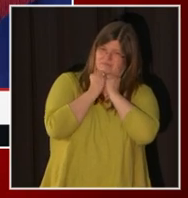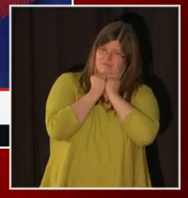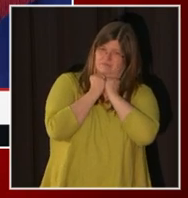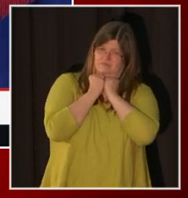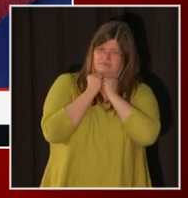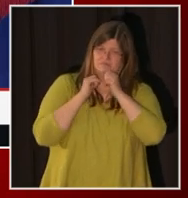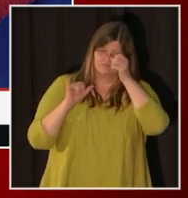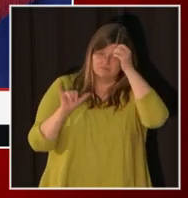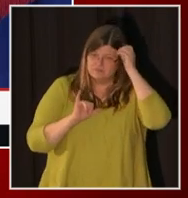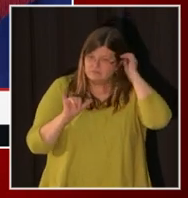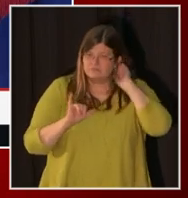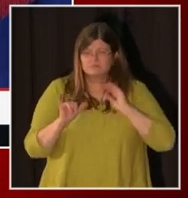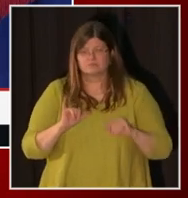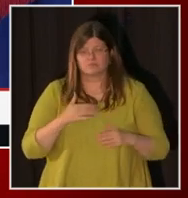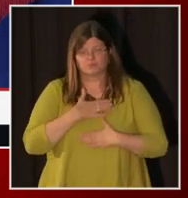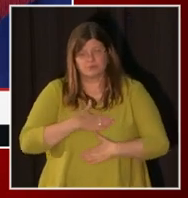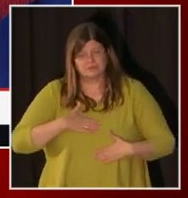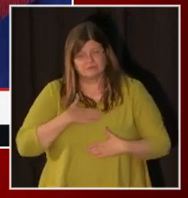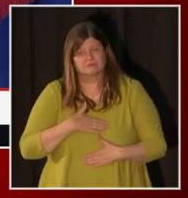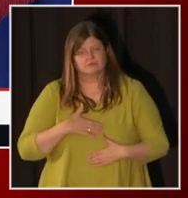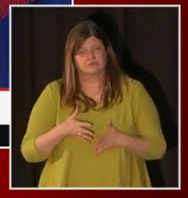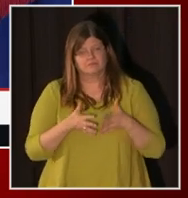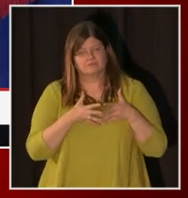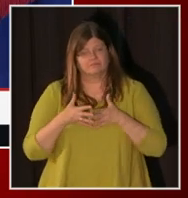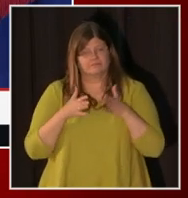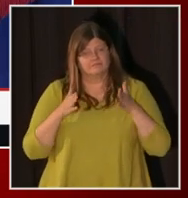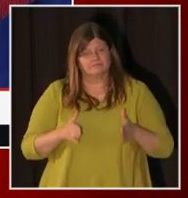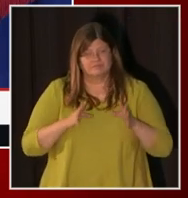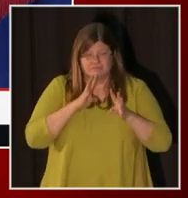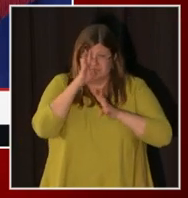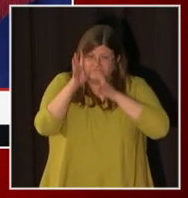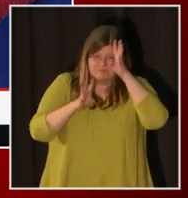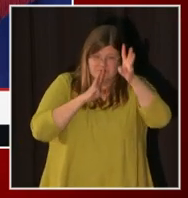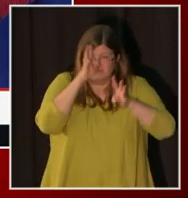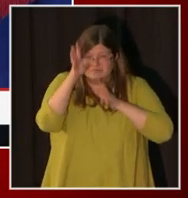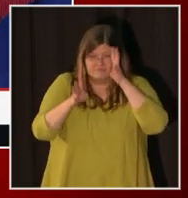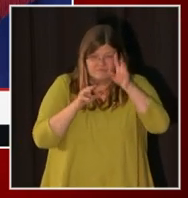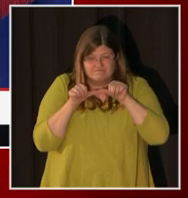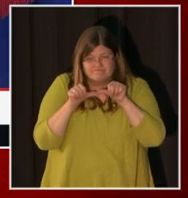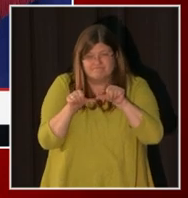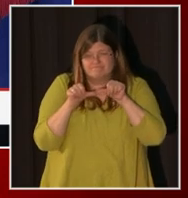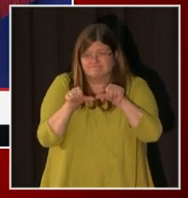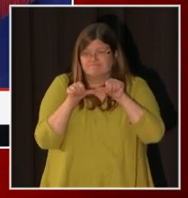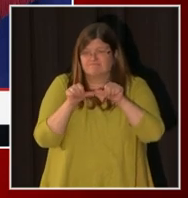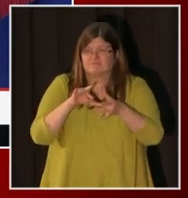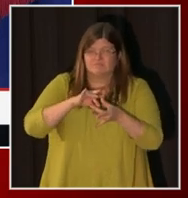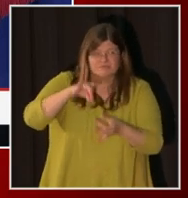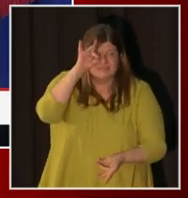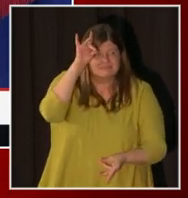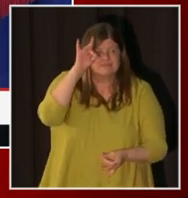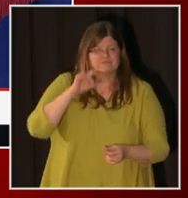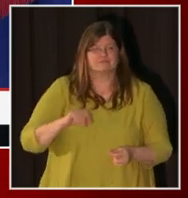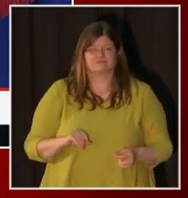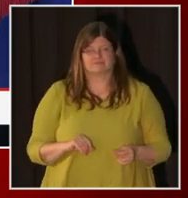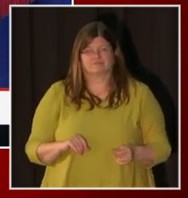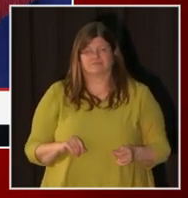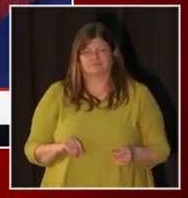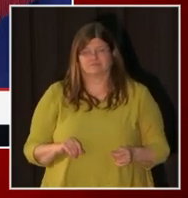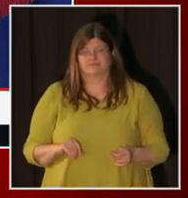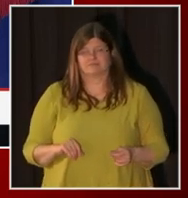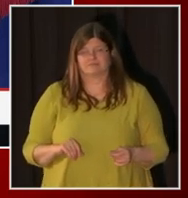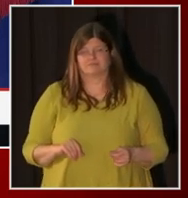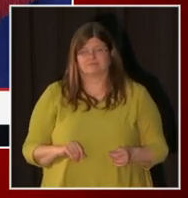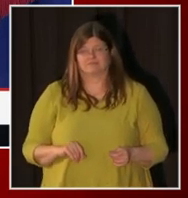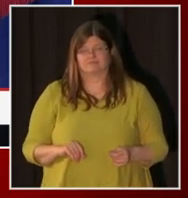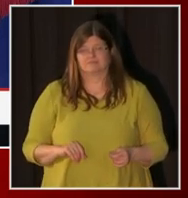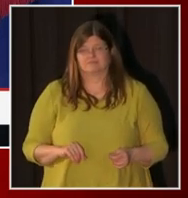and spirit of America in responding to this crisis. So we are